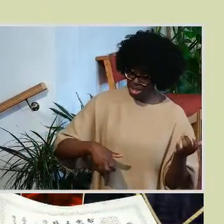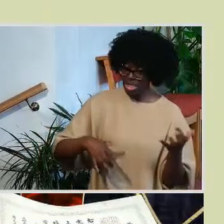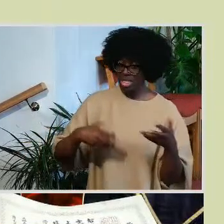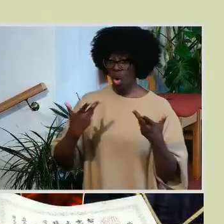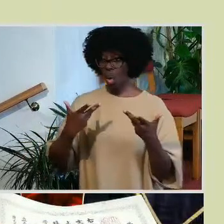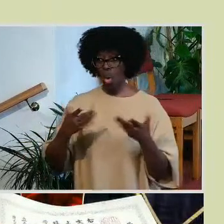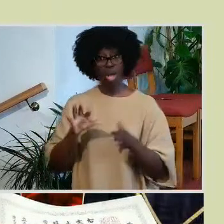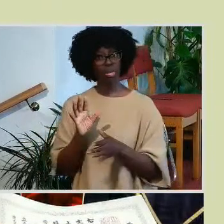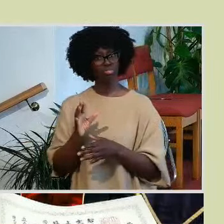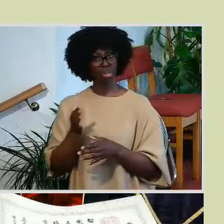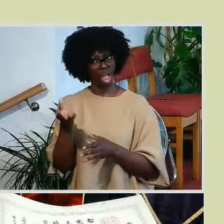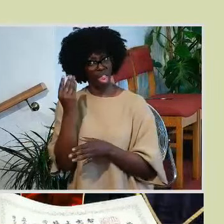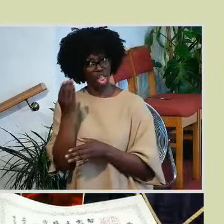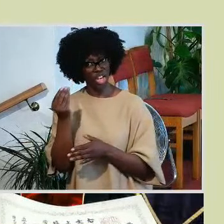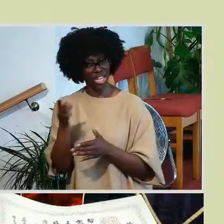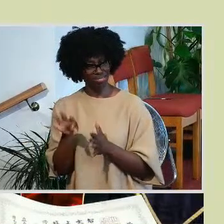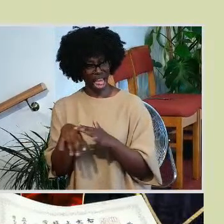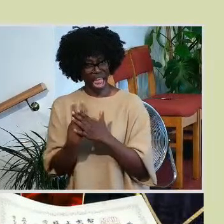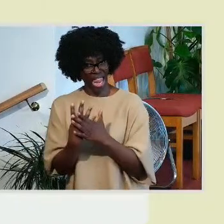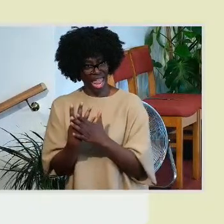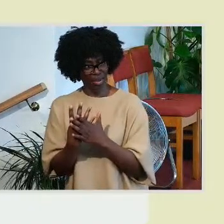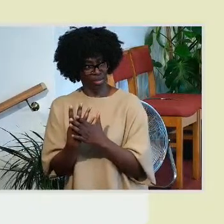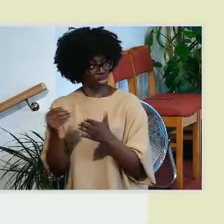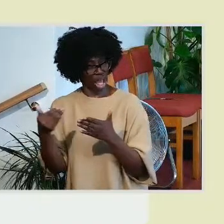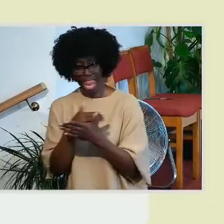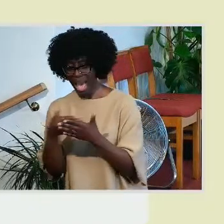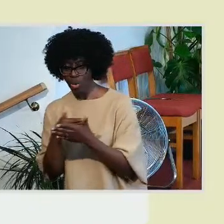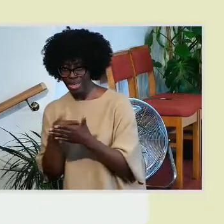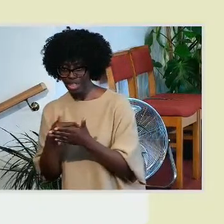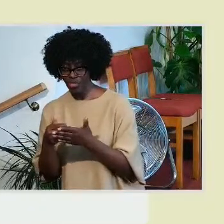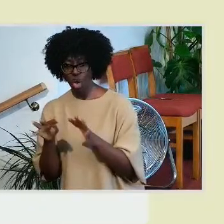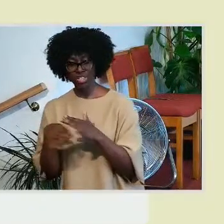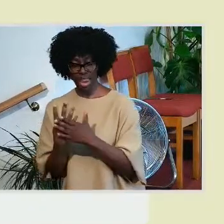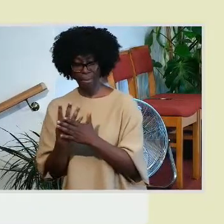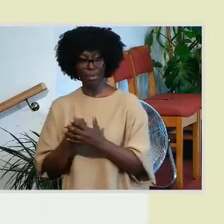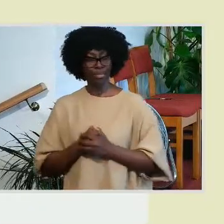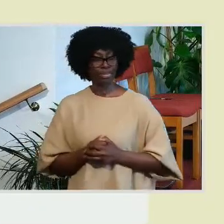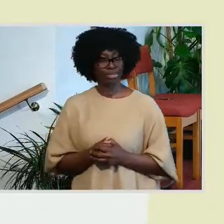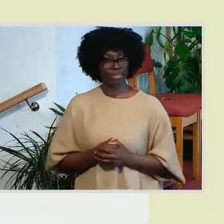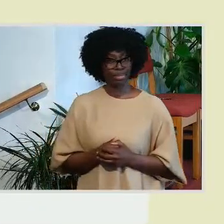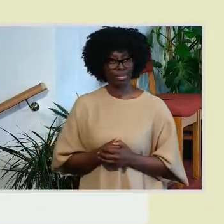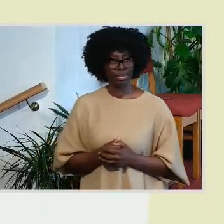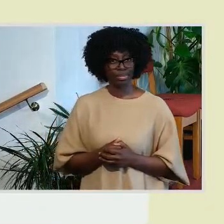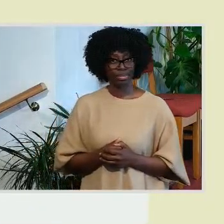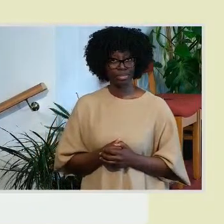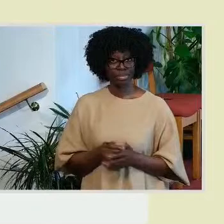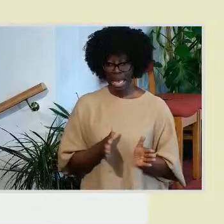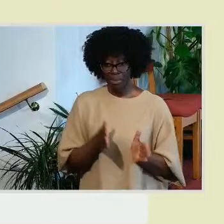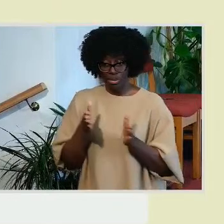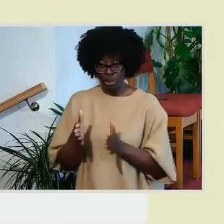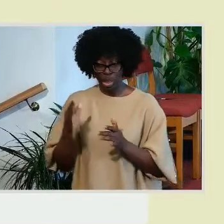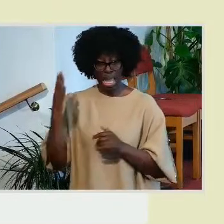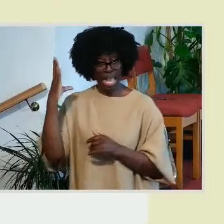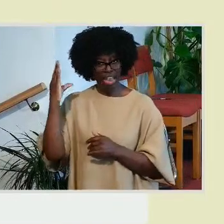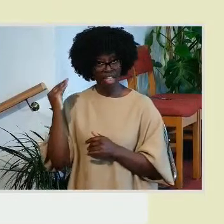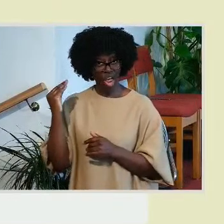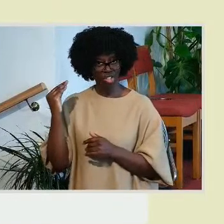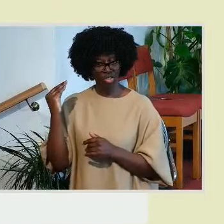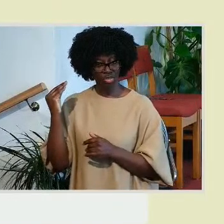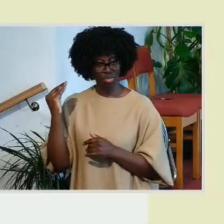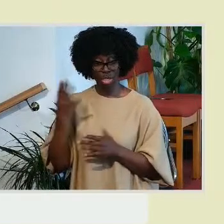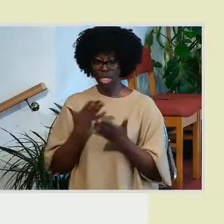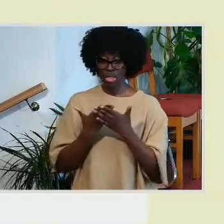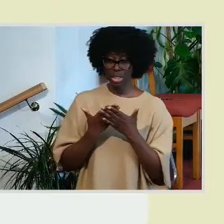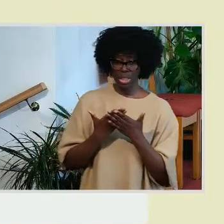brain development as well. Coming to hearing loss, there was a study that showed that